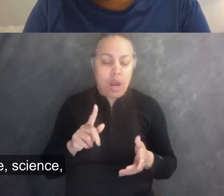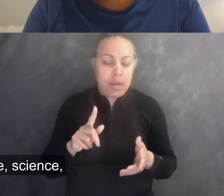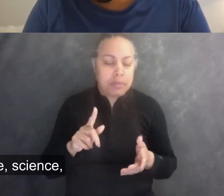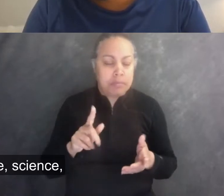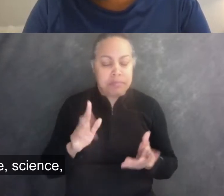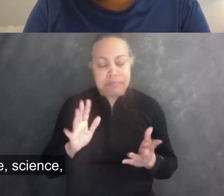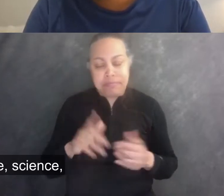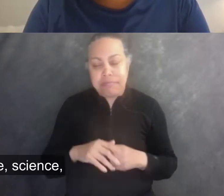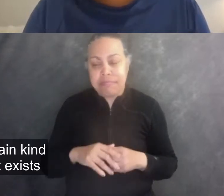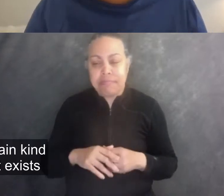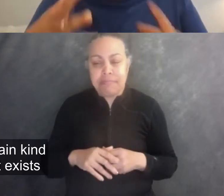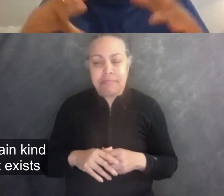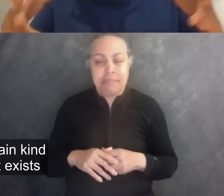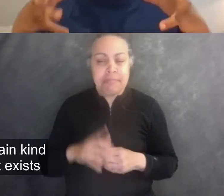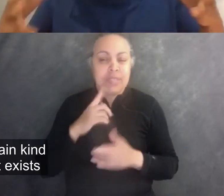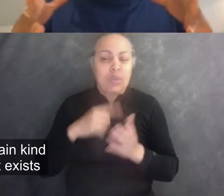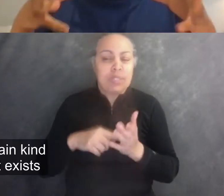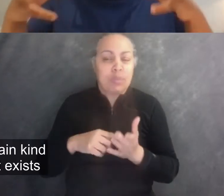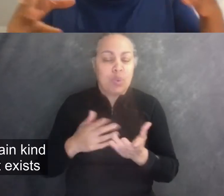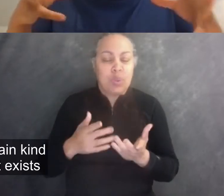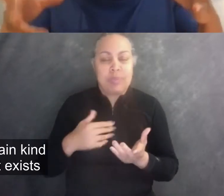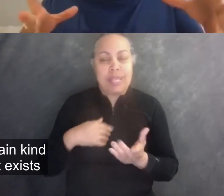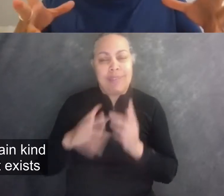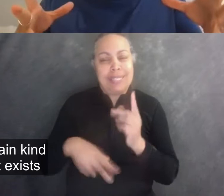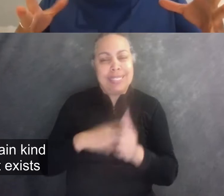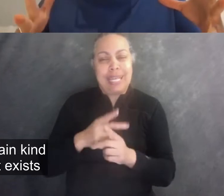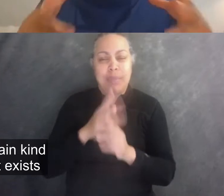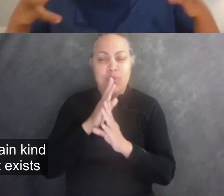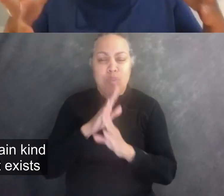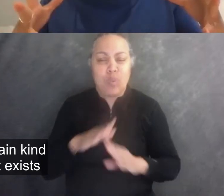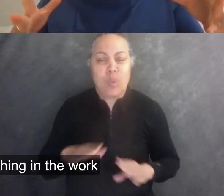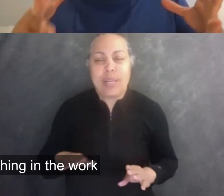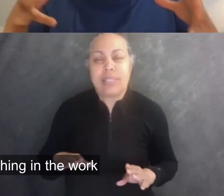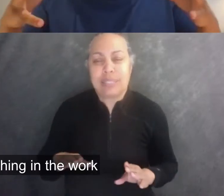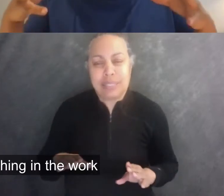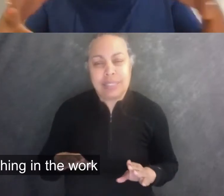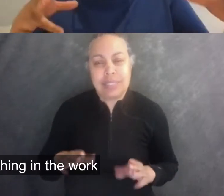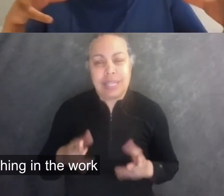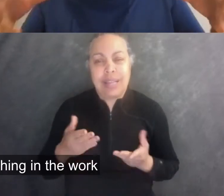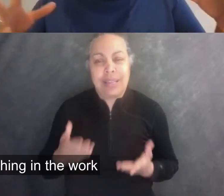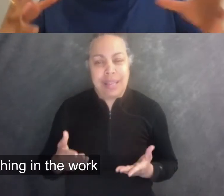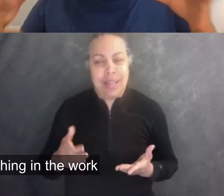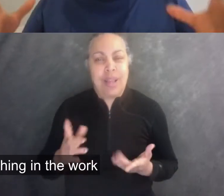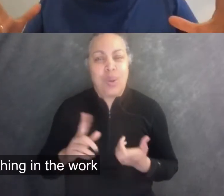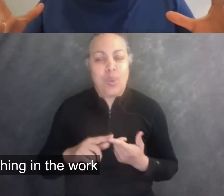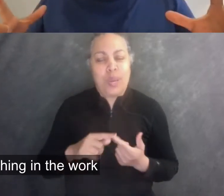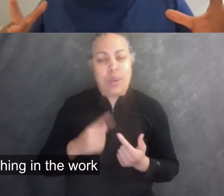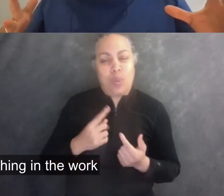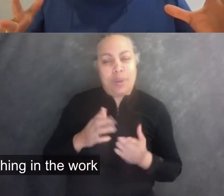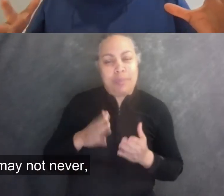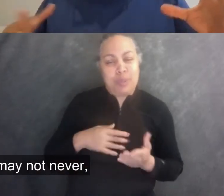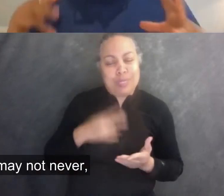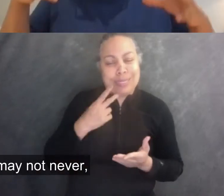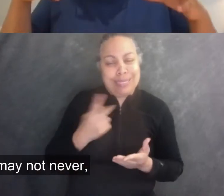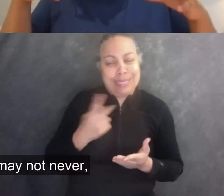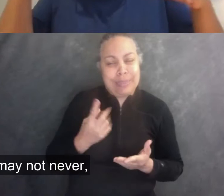a certain side of science, like there's a certain kind of quietness that exists when one may see something in the work.